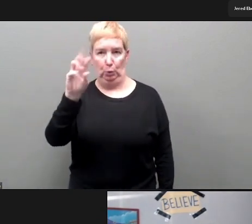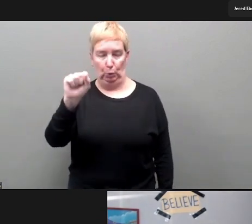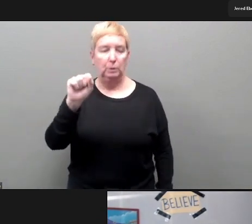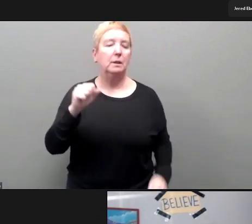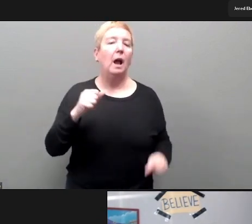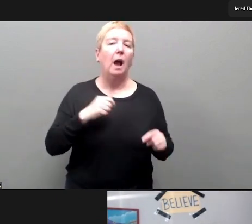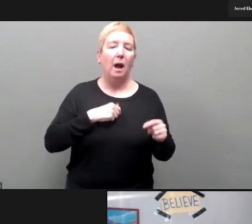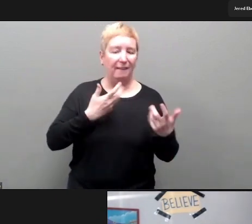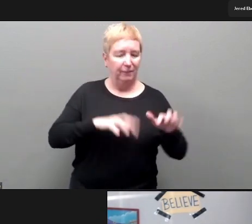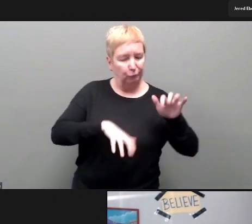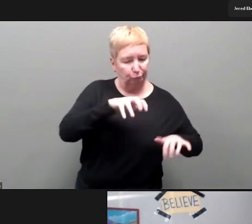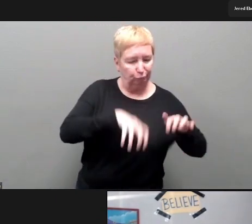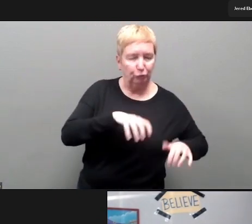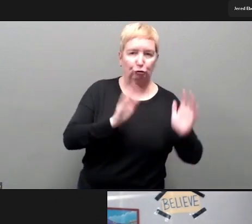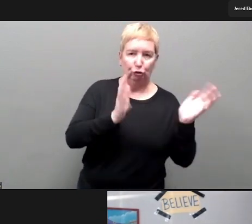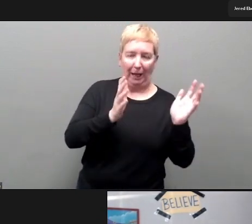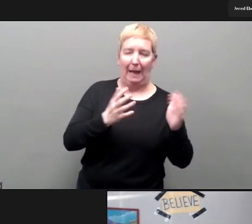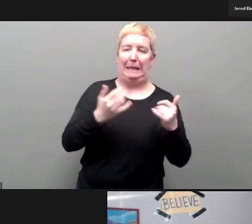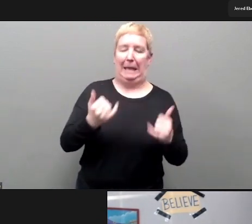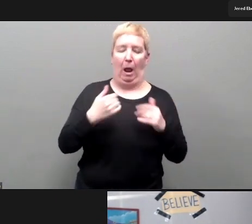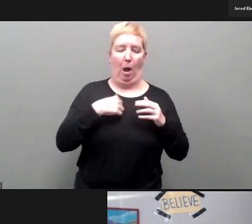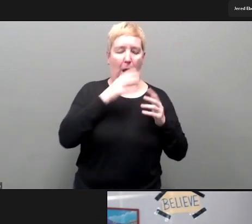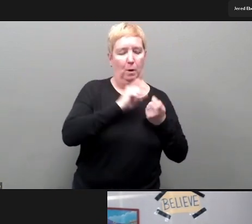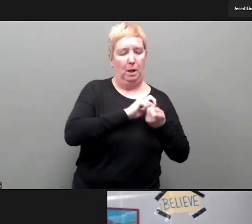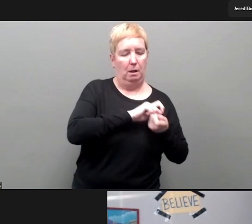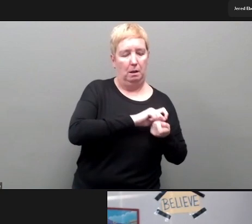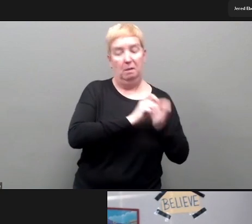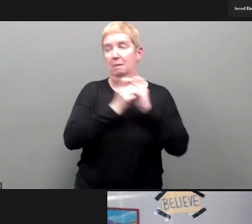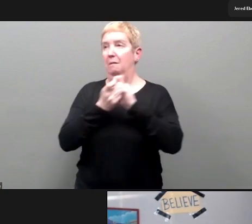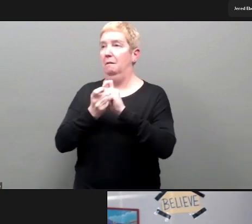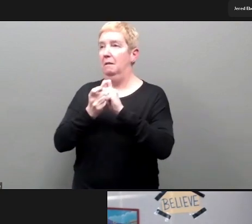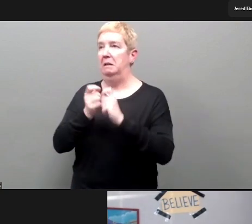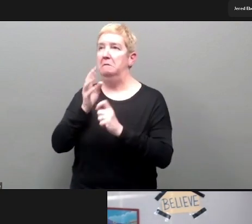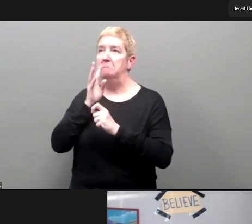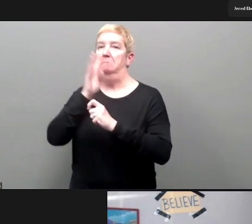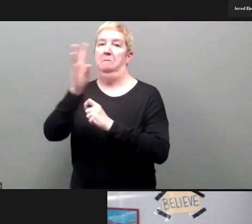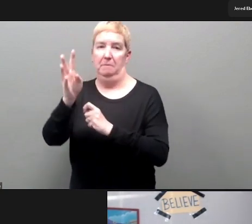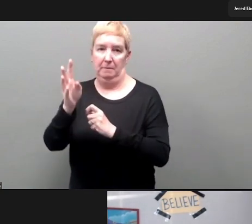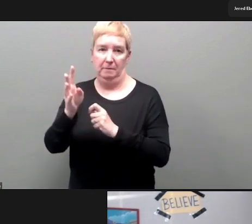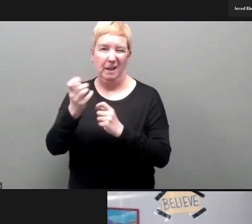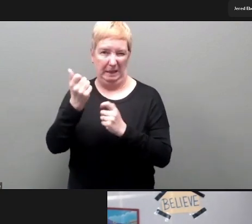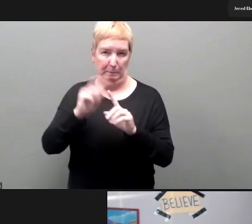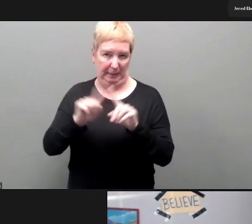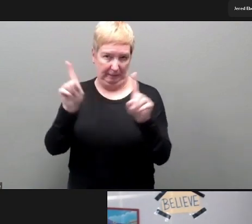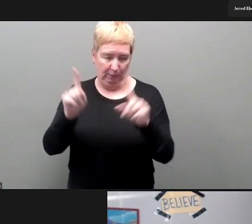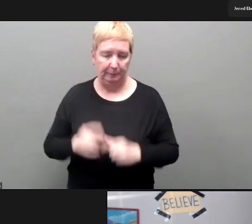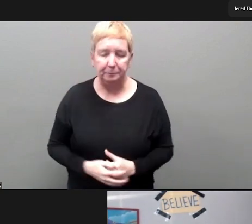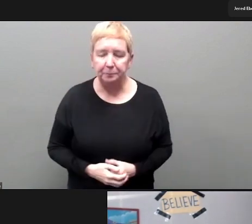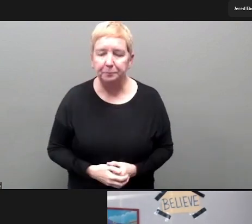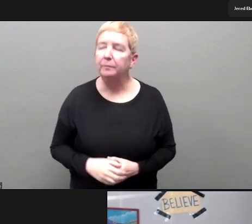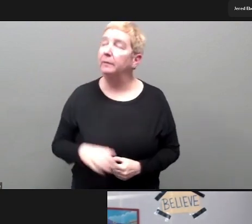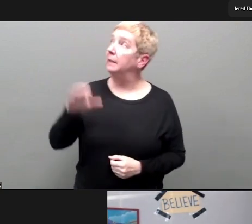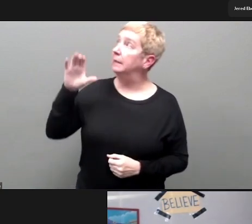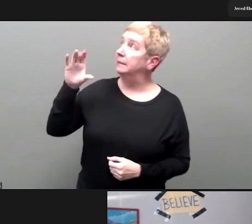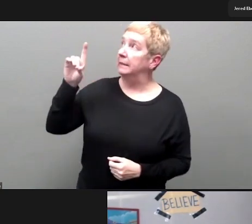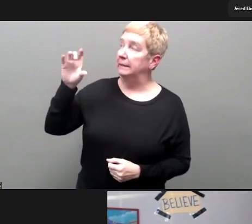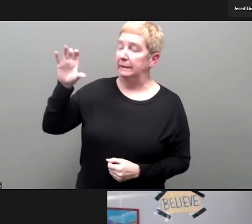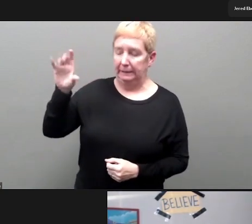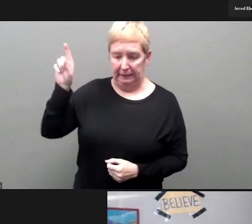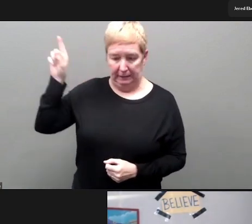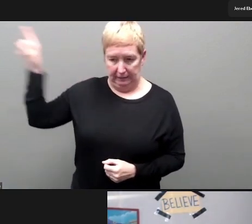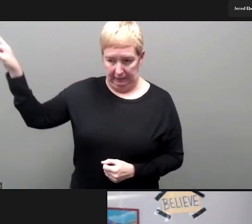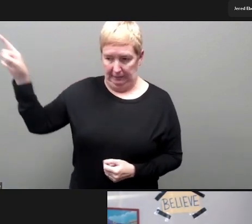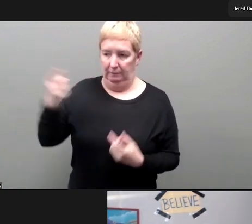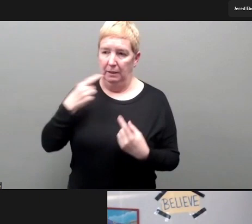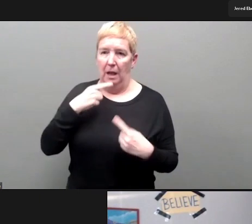the chat, but I'm going to ask it slightly differently. Essentially, the CDC guidance announcement